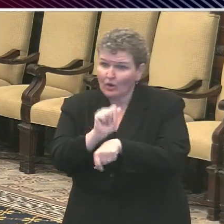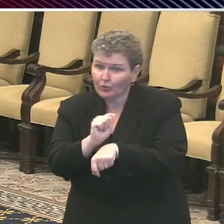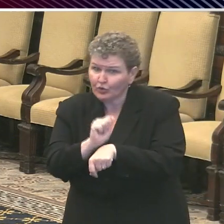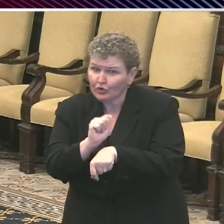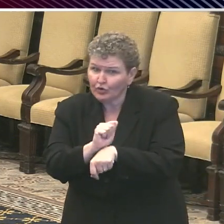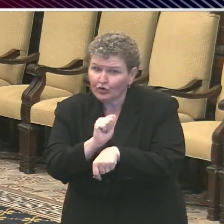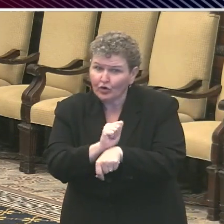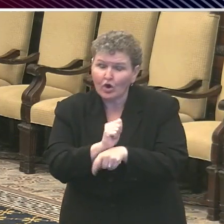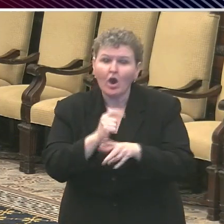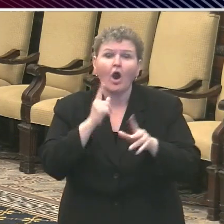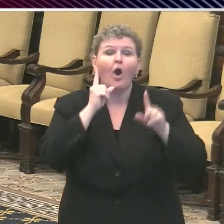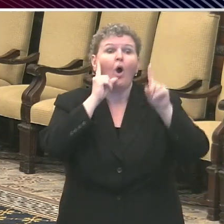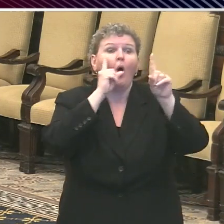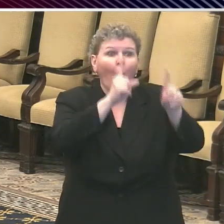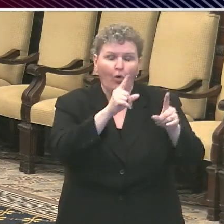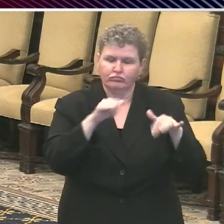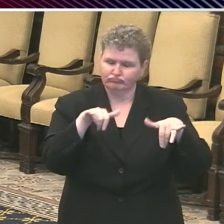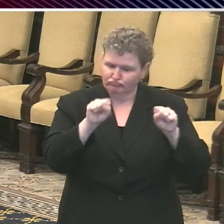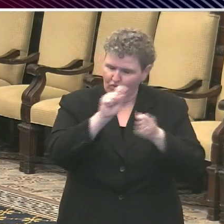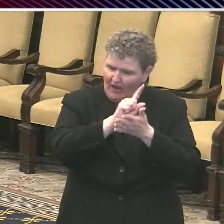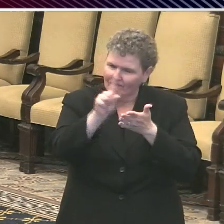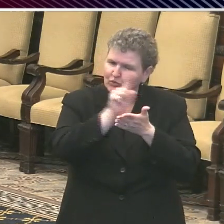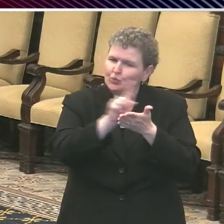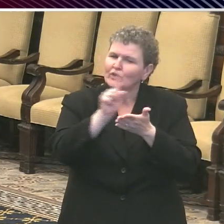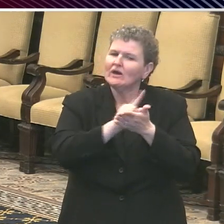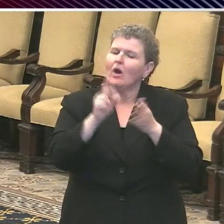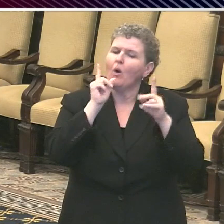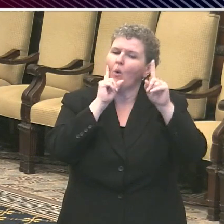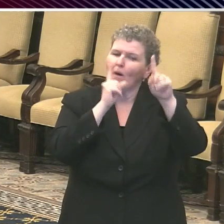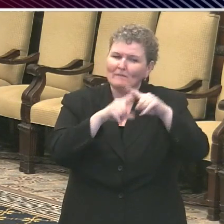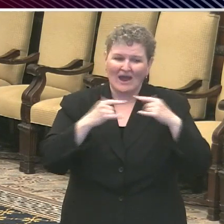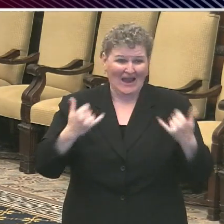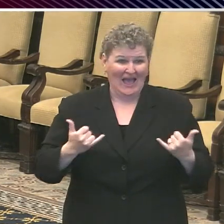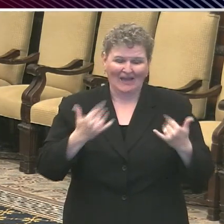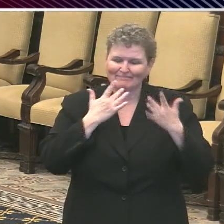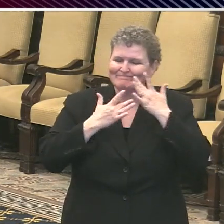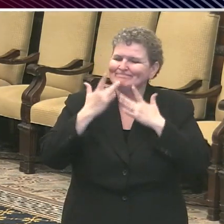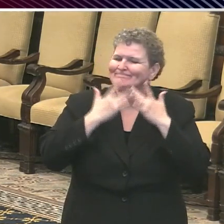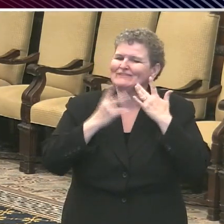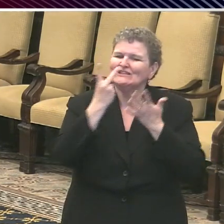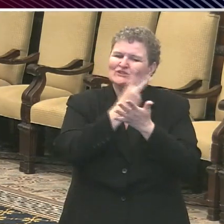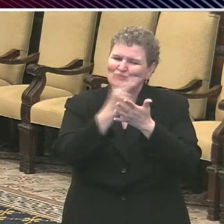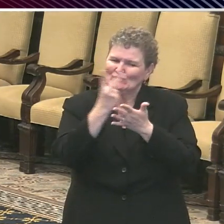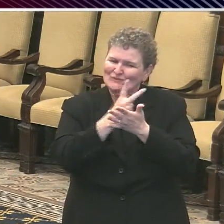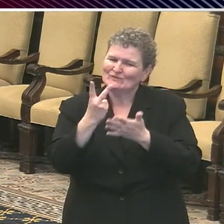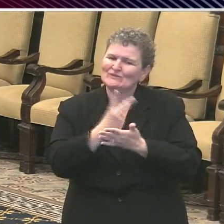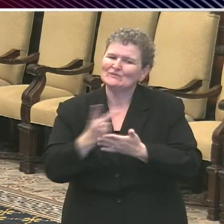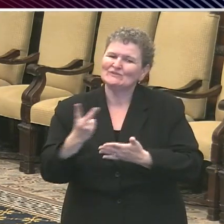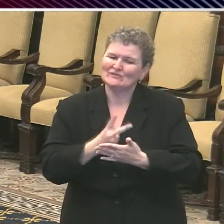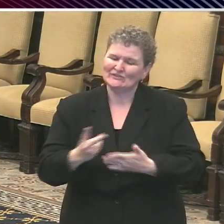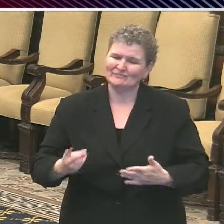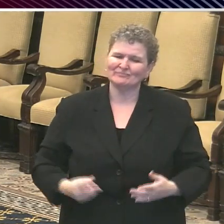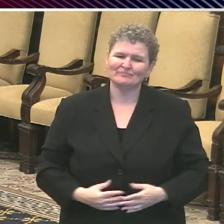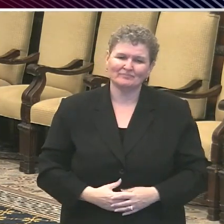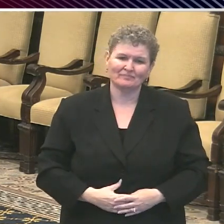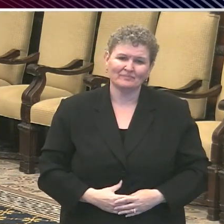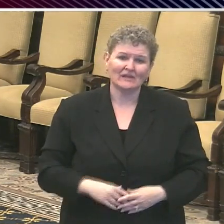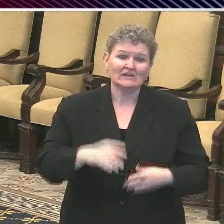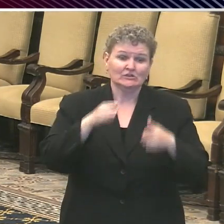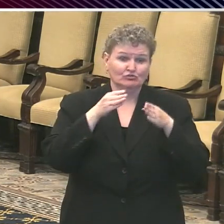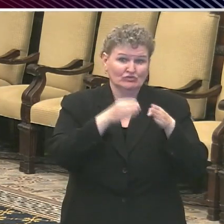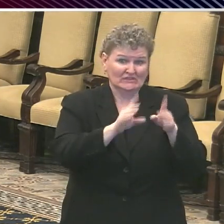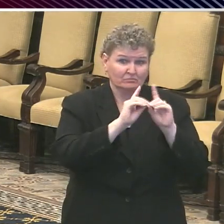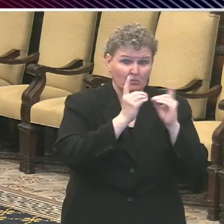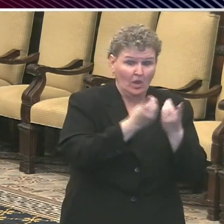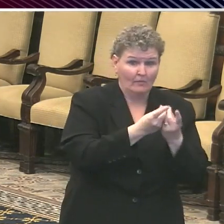collections. It's not feasible right now. So, Brian, as you know, it looks like from the streets department data that